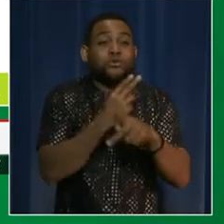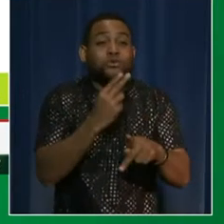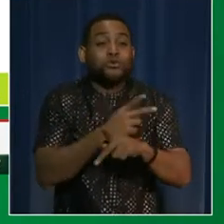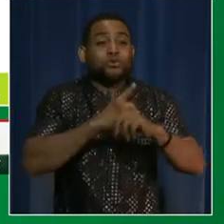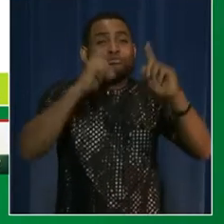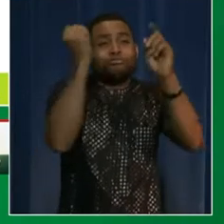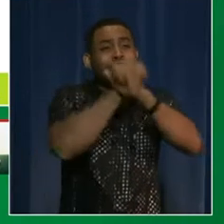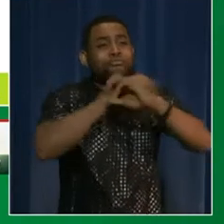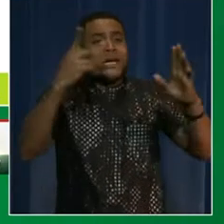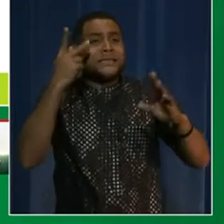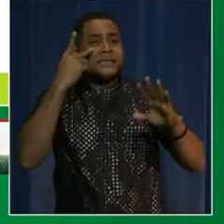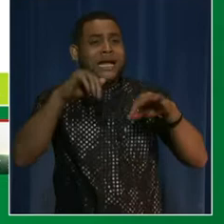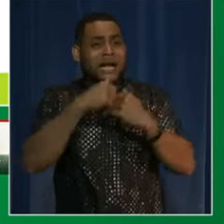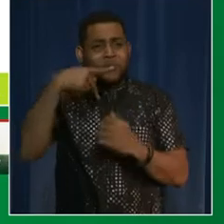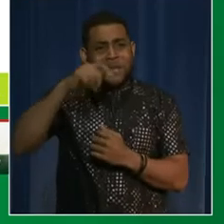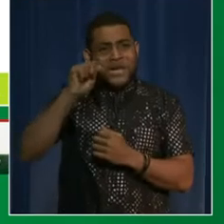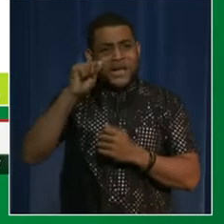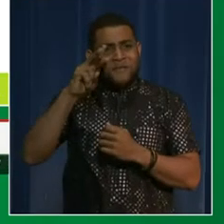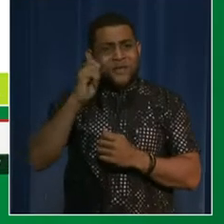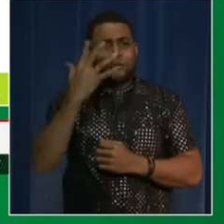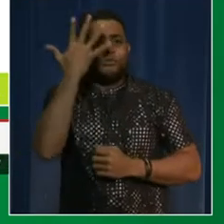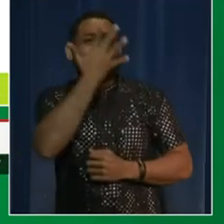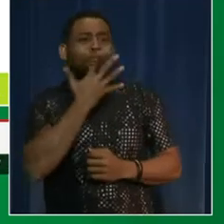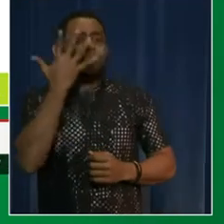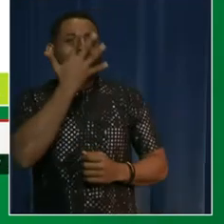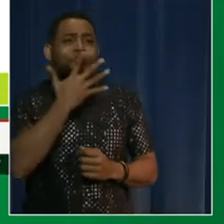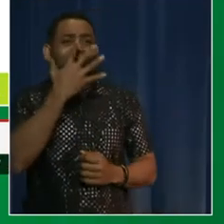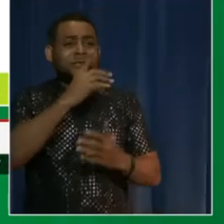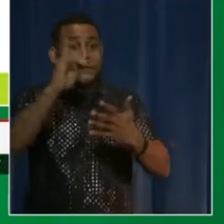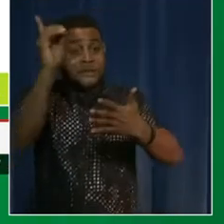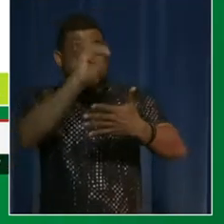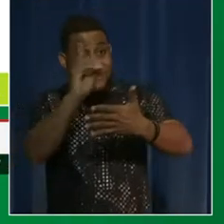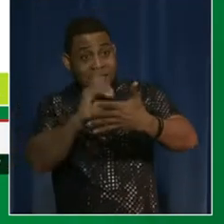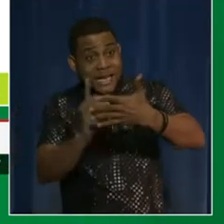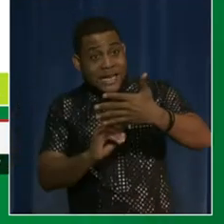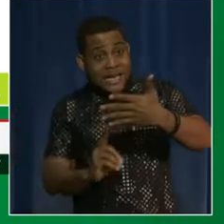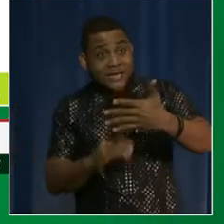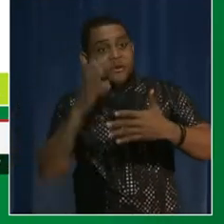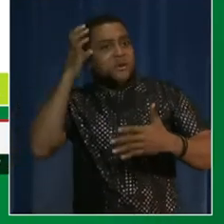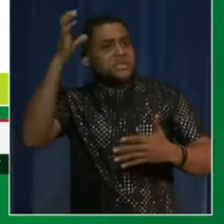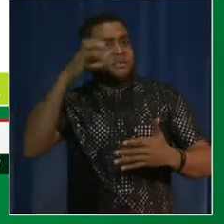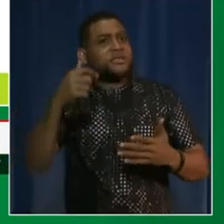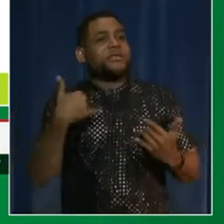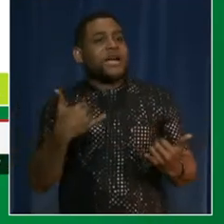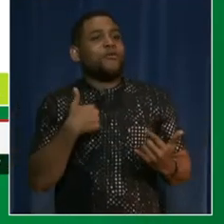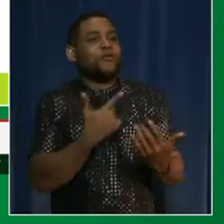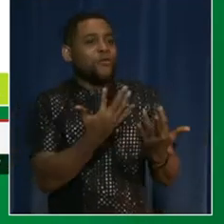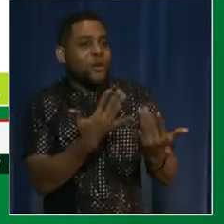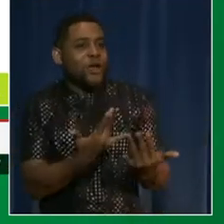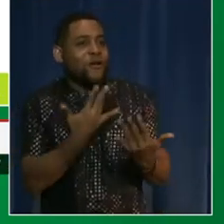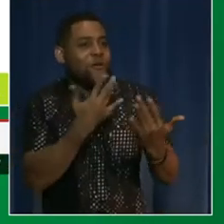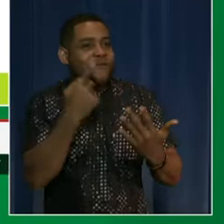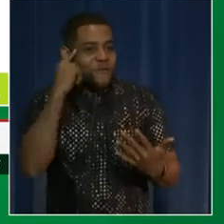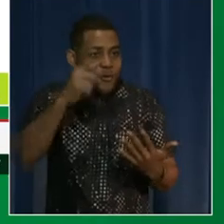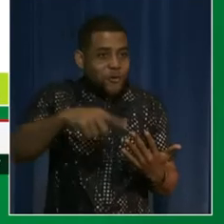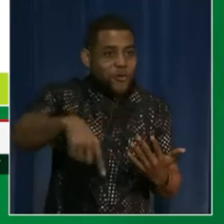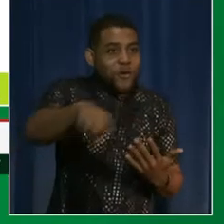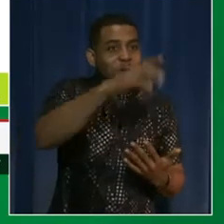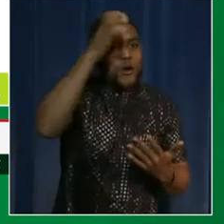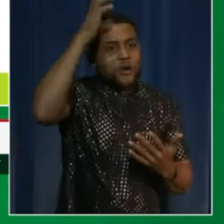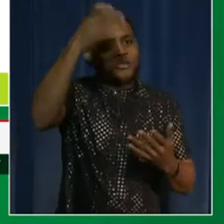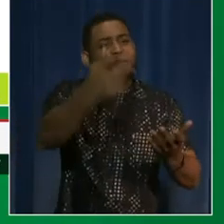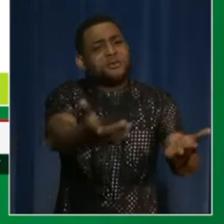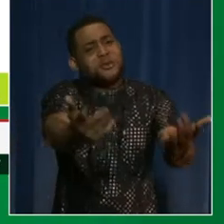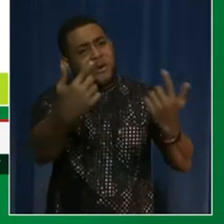looks with design concepts that are out for public review right now. And so I encourage you to take a look at those. If you want to learn more about